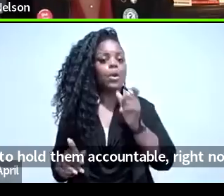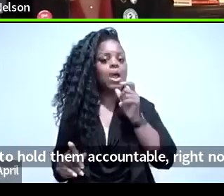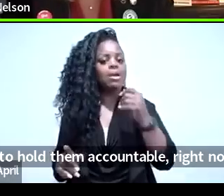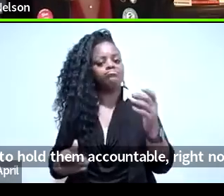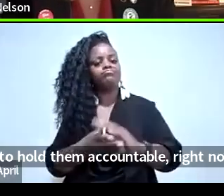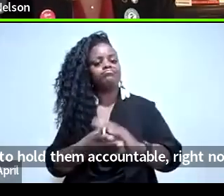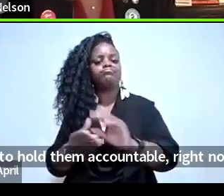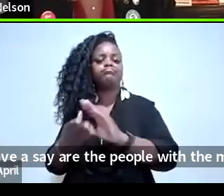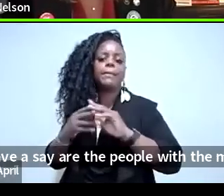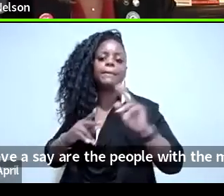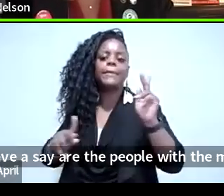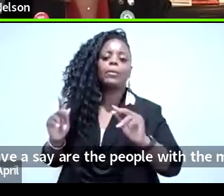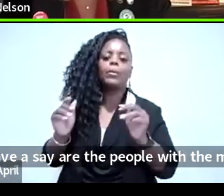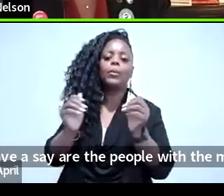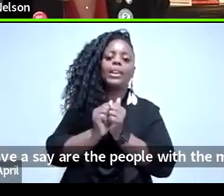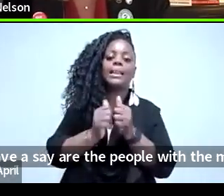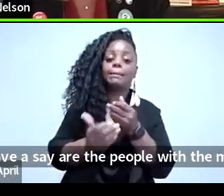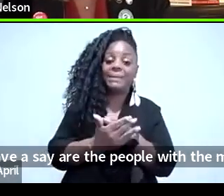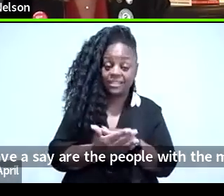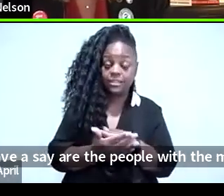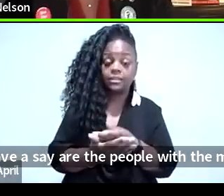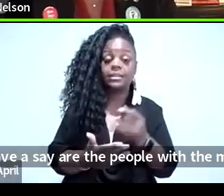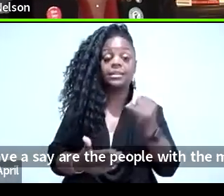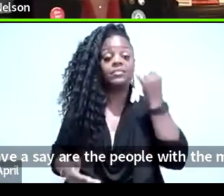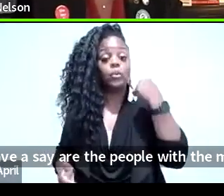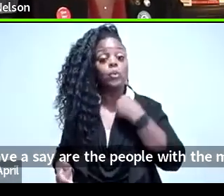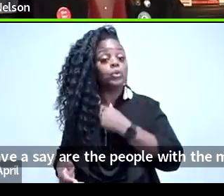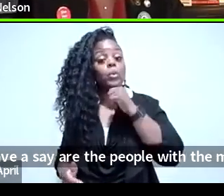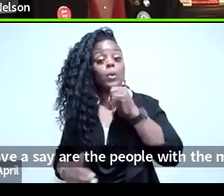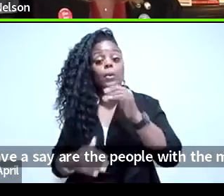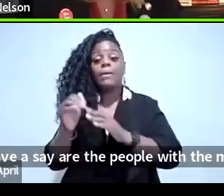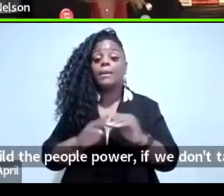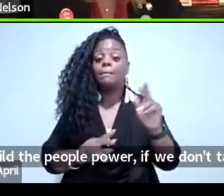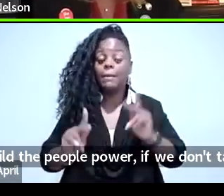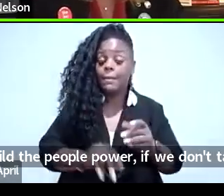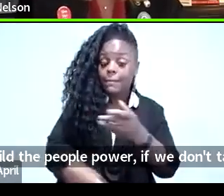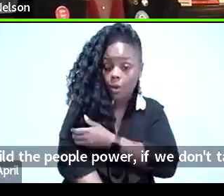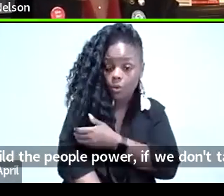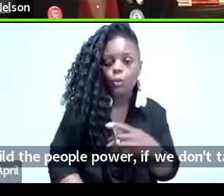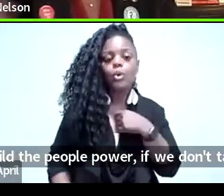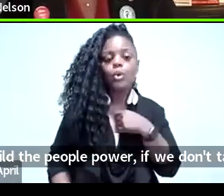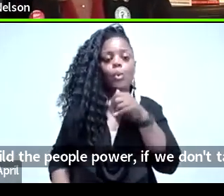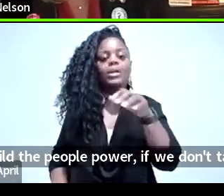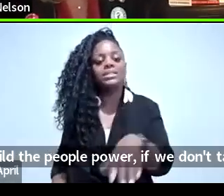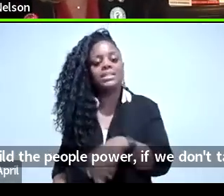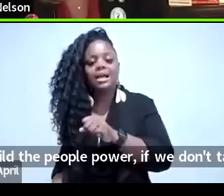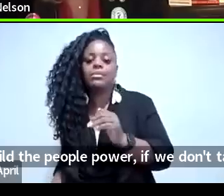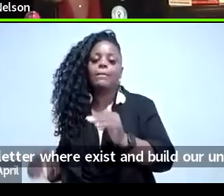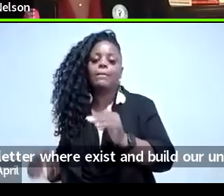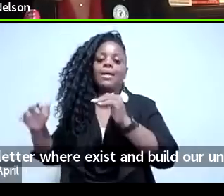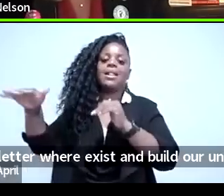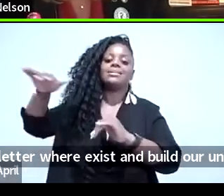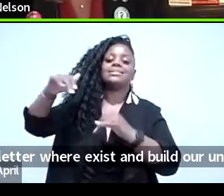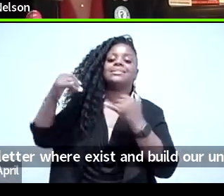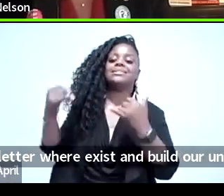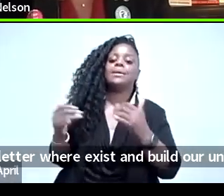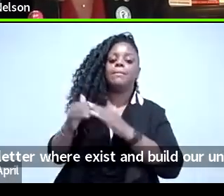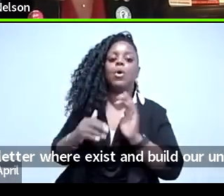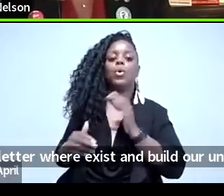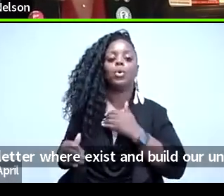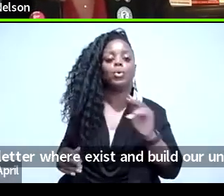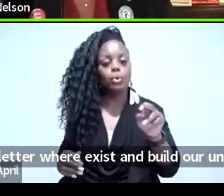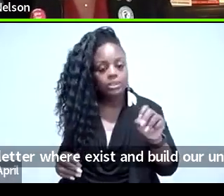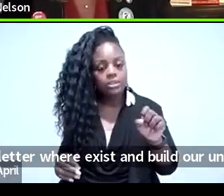on capital right where it exists and build our unions, we're not going to have the kind of power to be able to then expect of